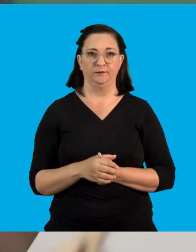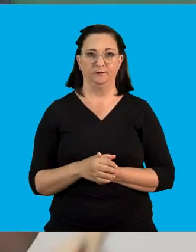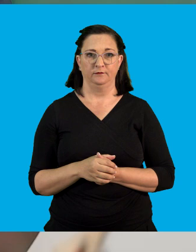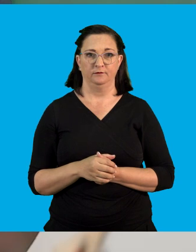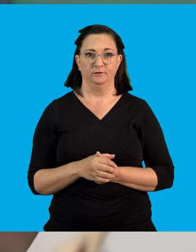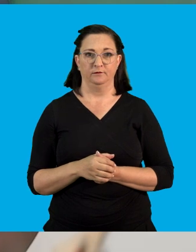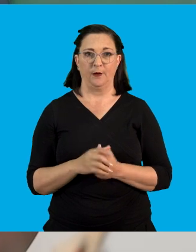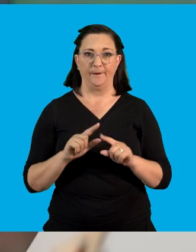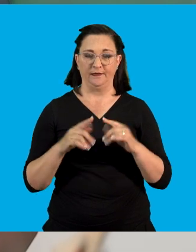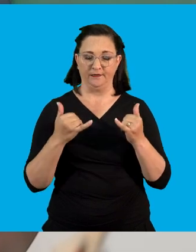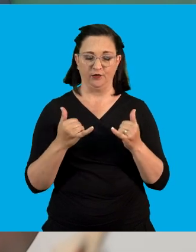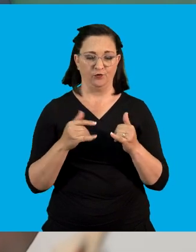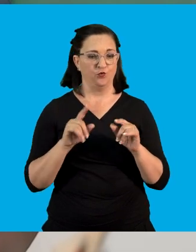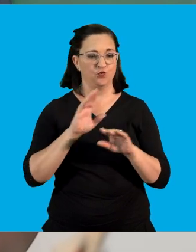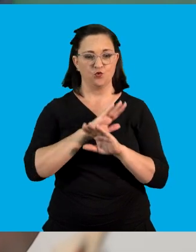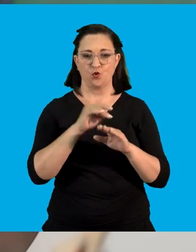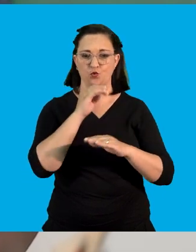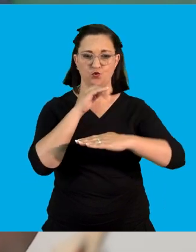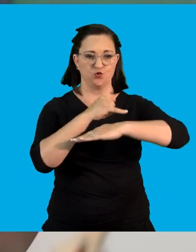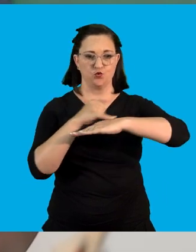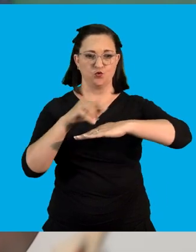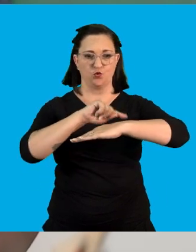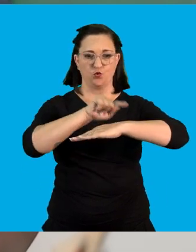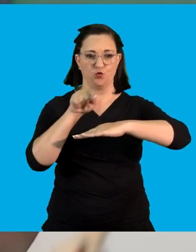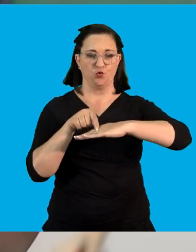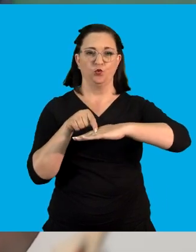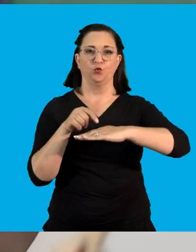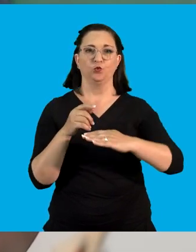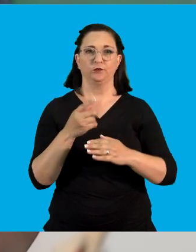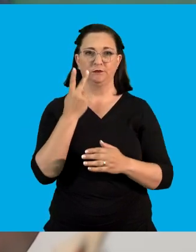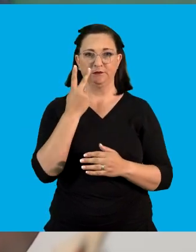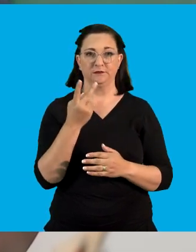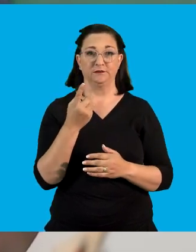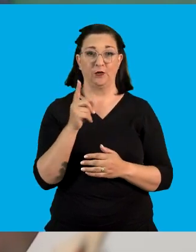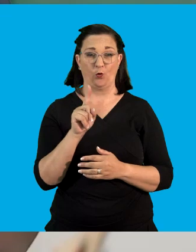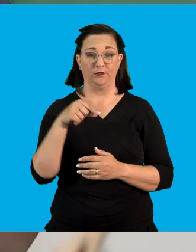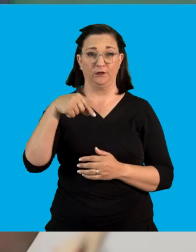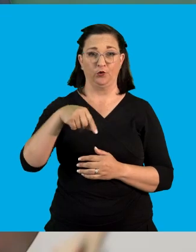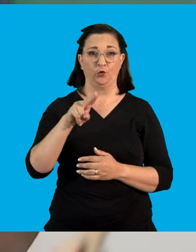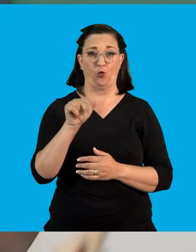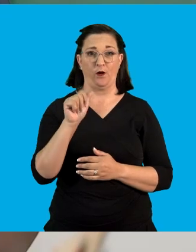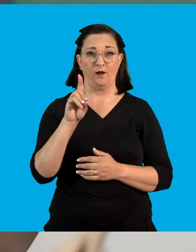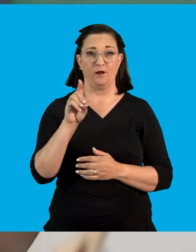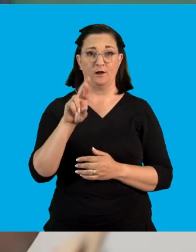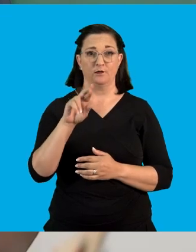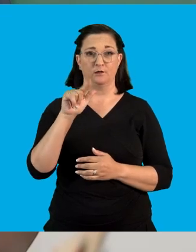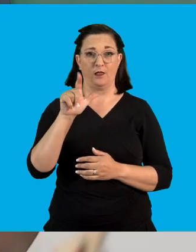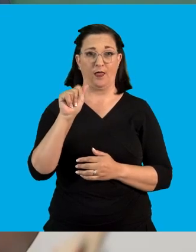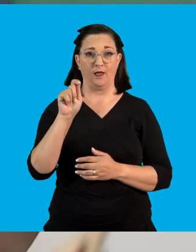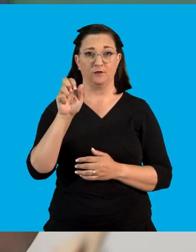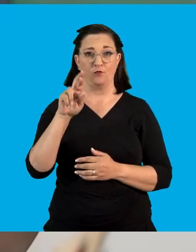measurement without using a protractor, so that you're able to see that it is true that the angles of a quadrilateral equals